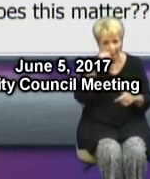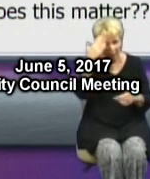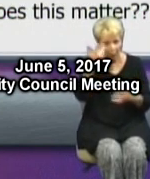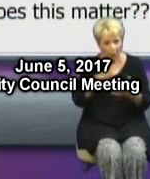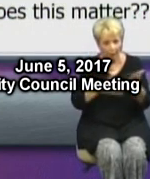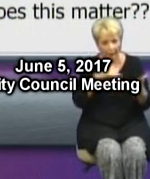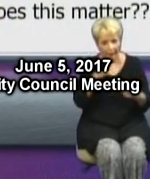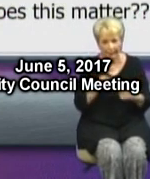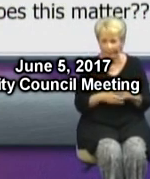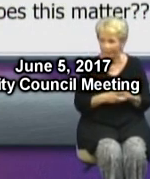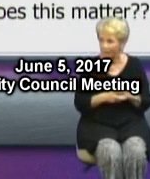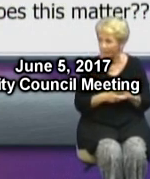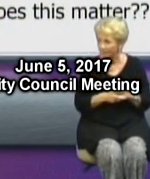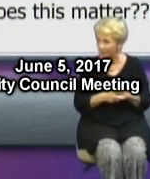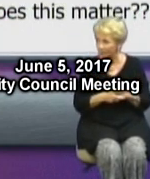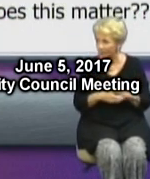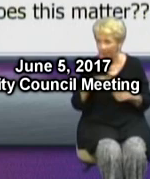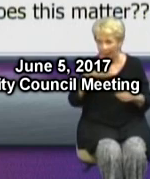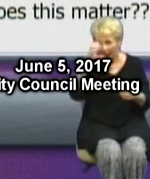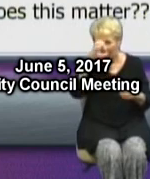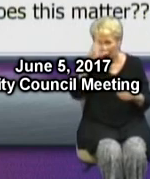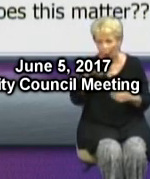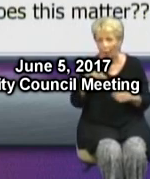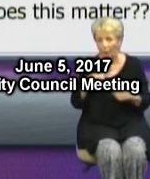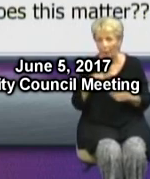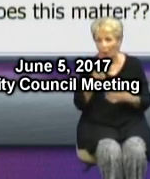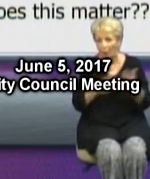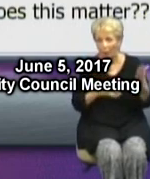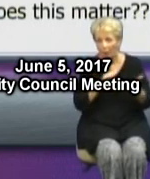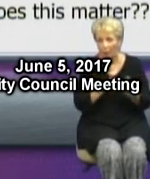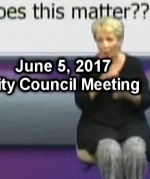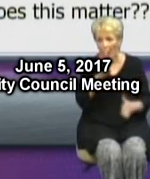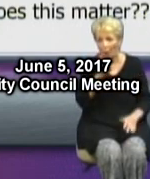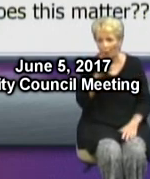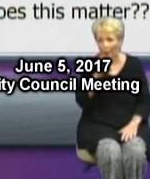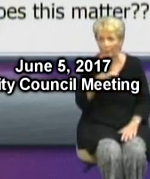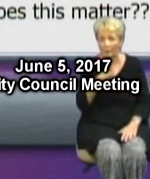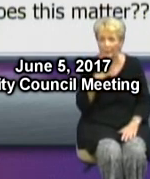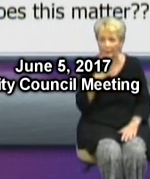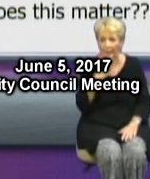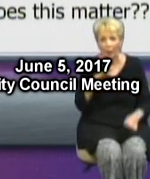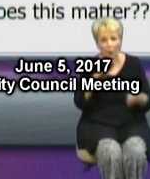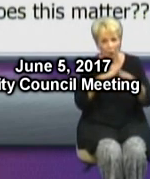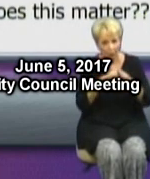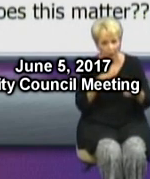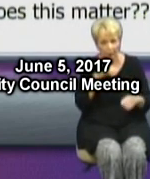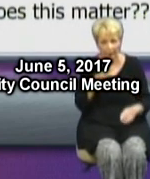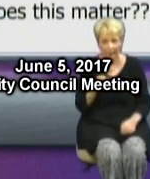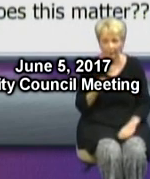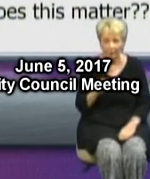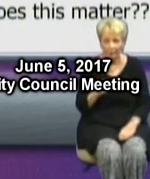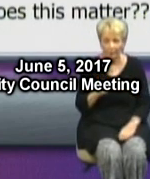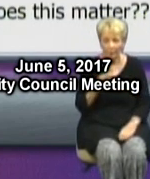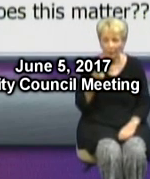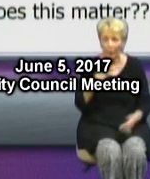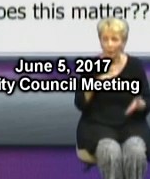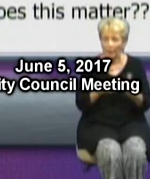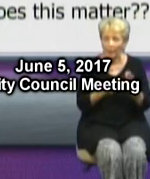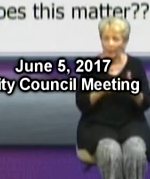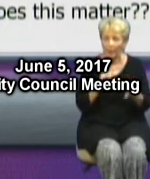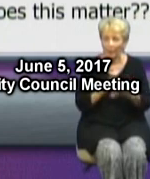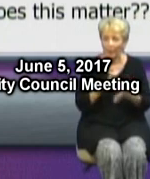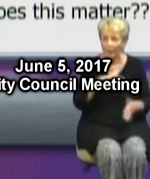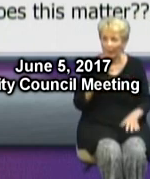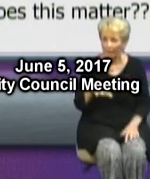it is. And I looked up what would Webster say community is. And one of the definitions that